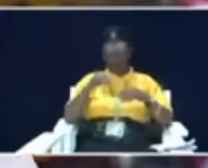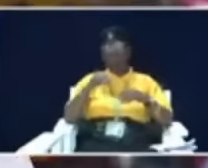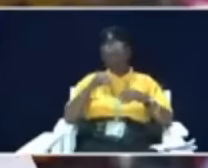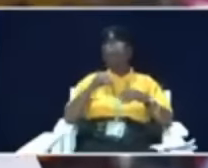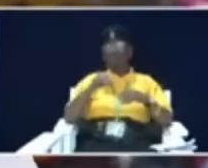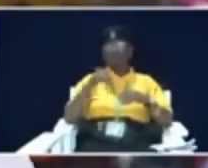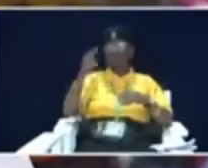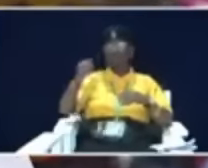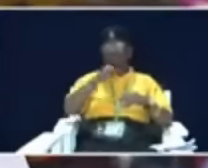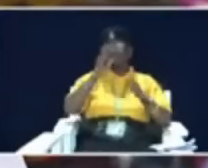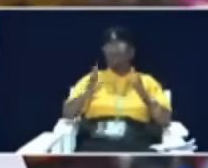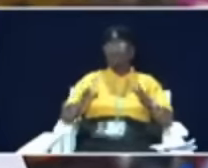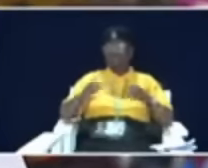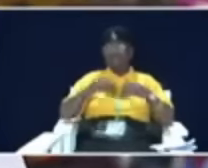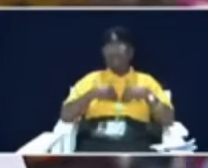The elders have a saying,